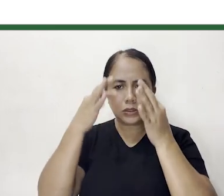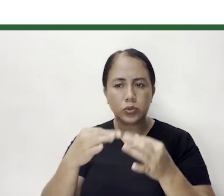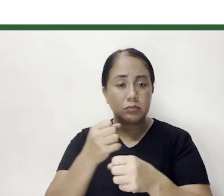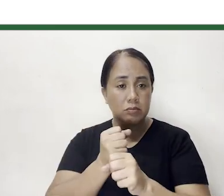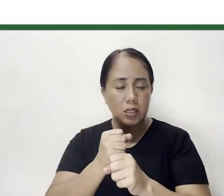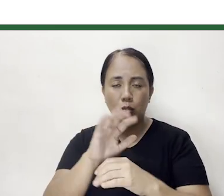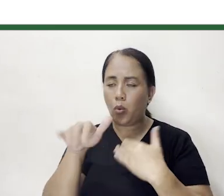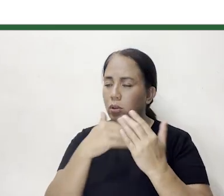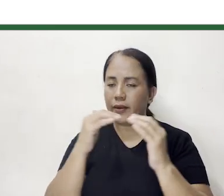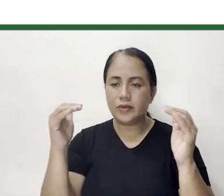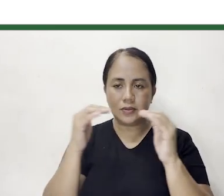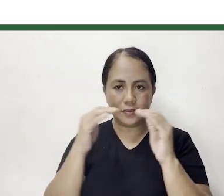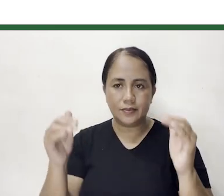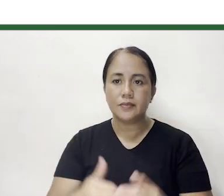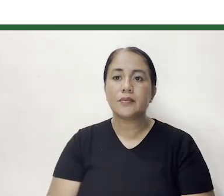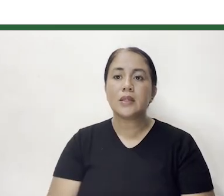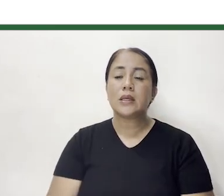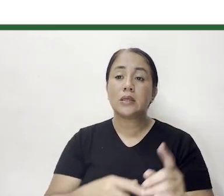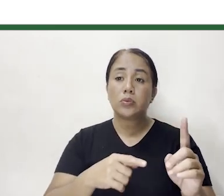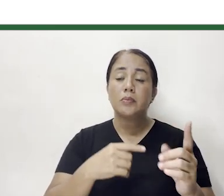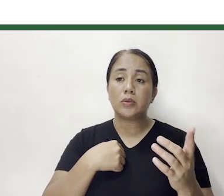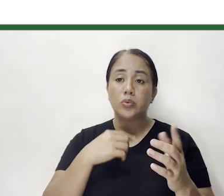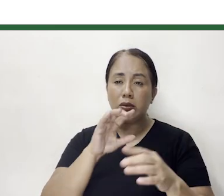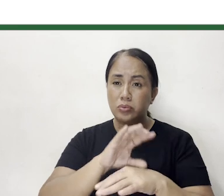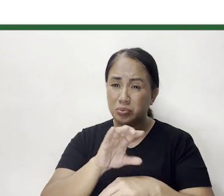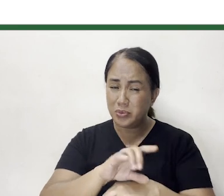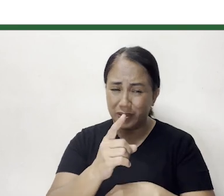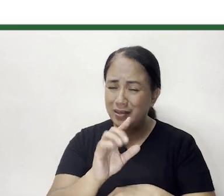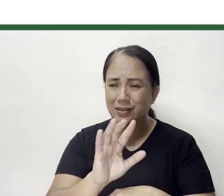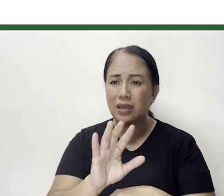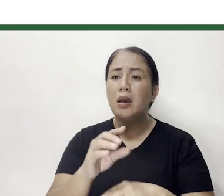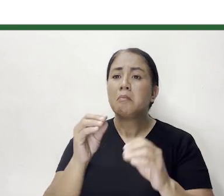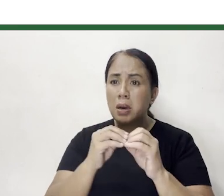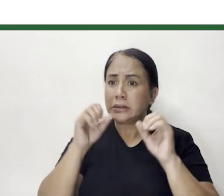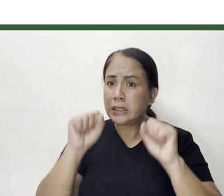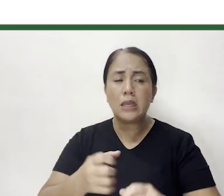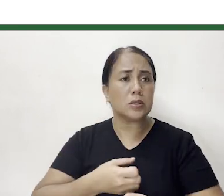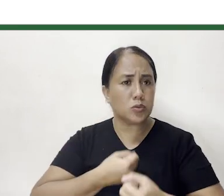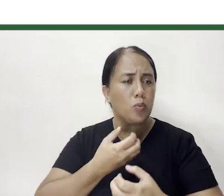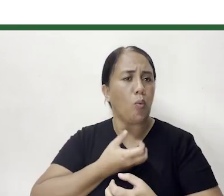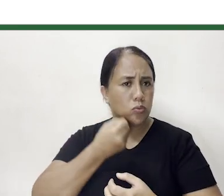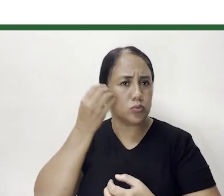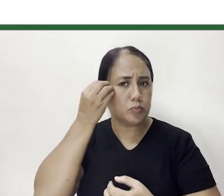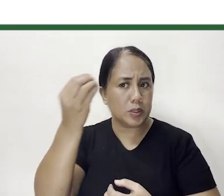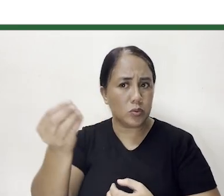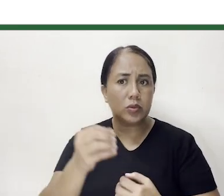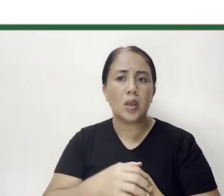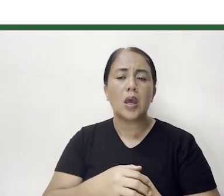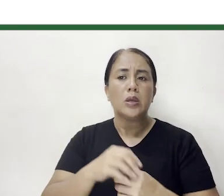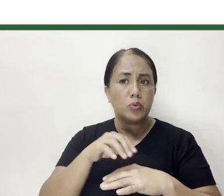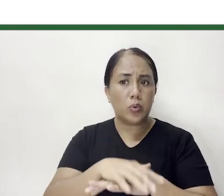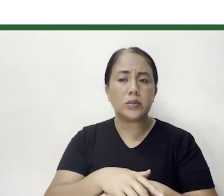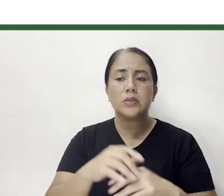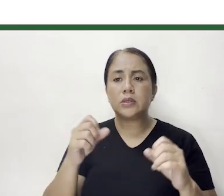and decision-making on all levels. It goes beyond consultation but being able to express their